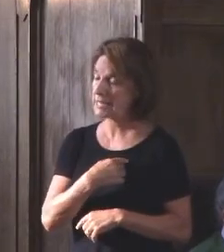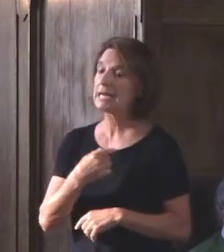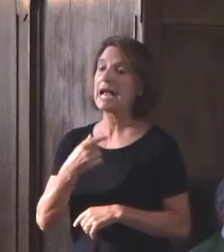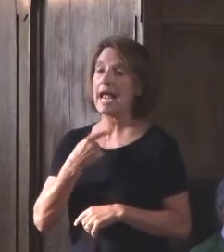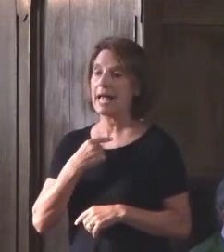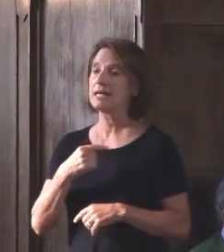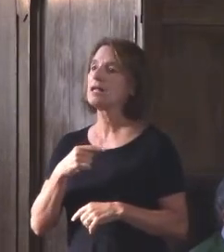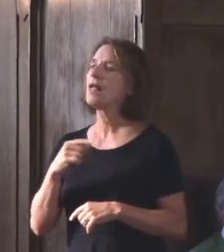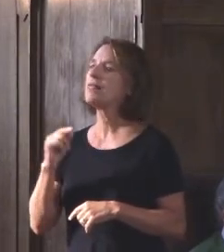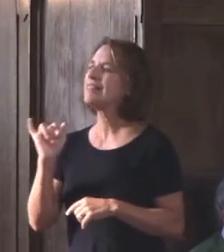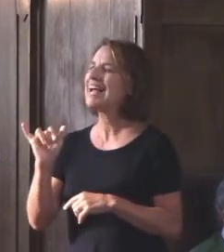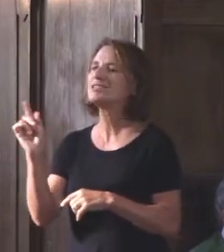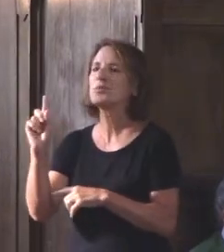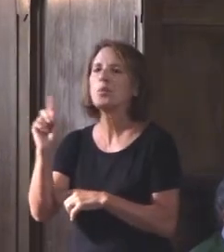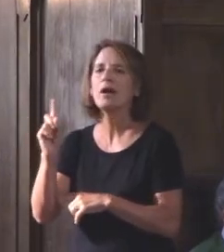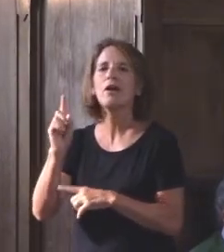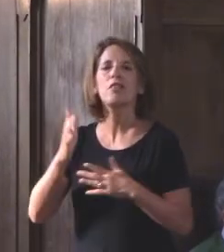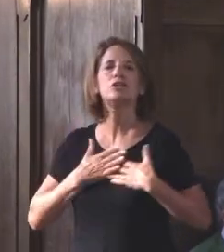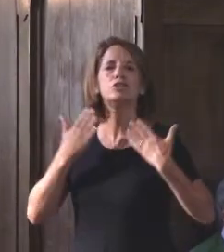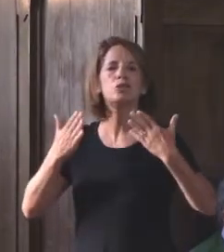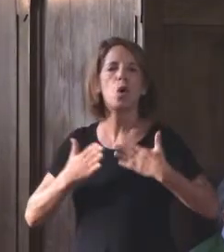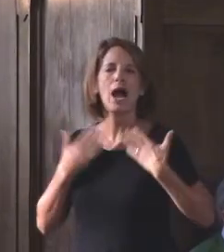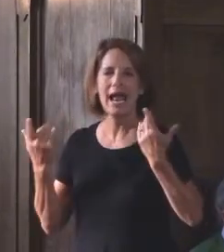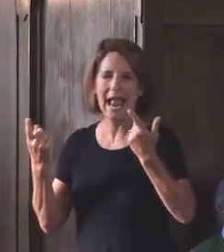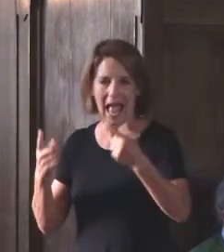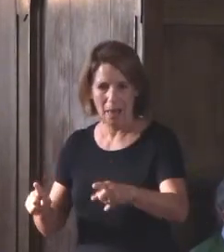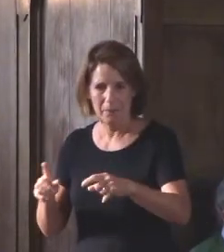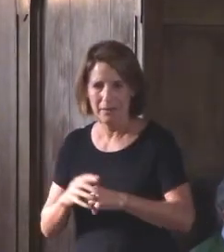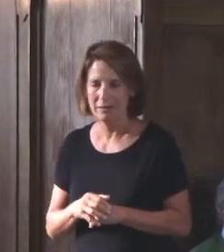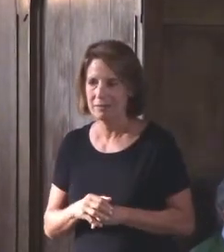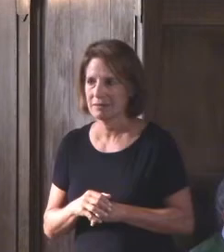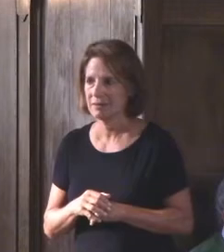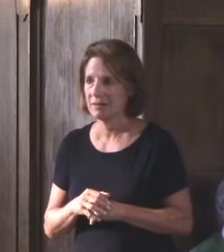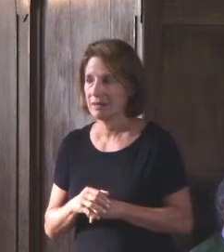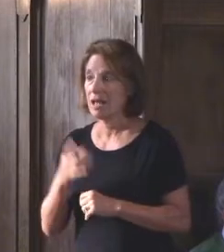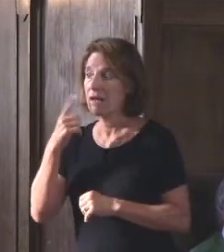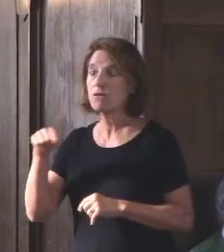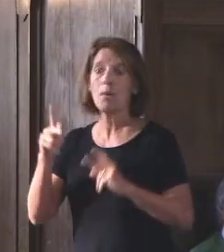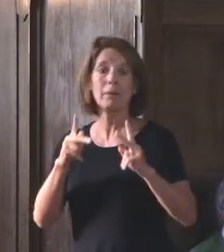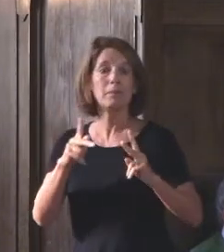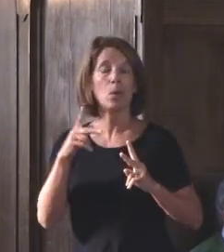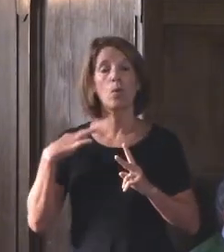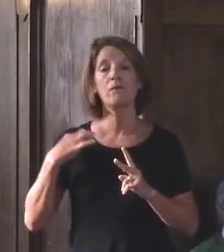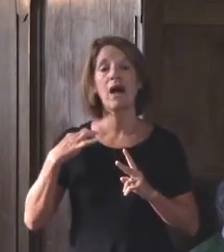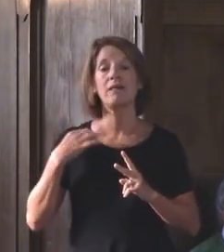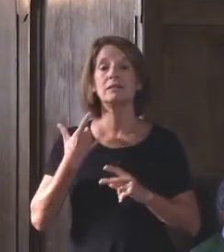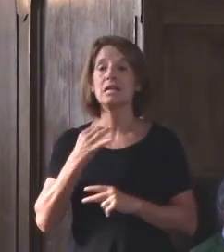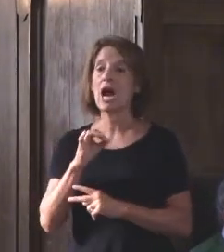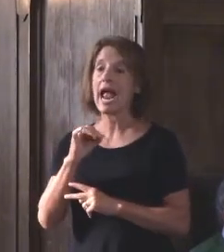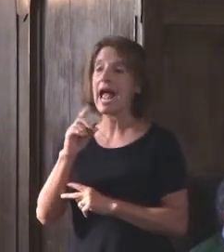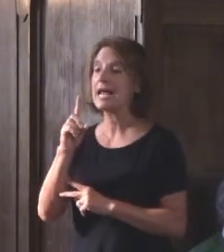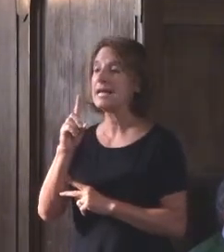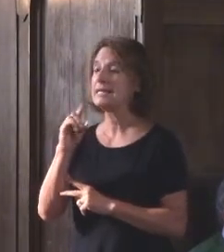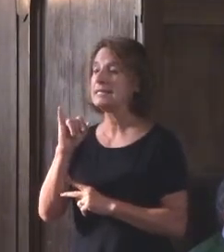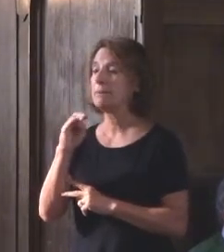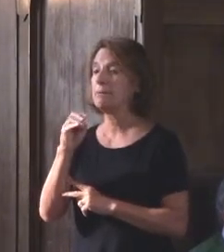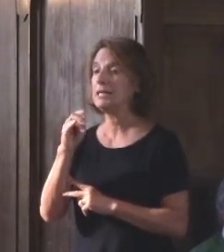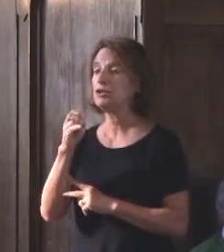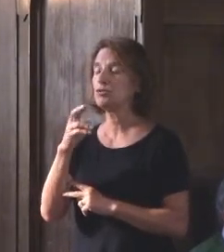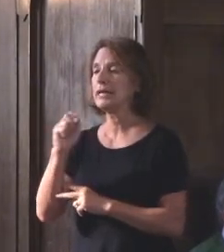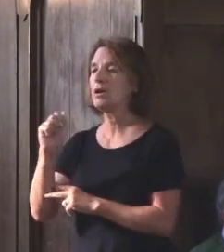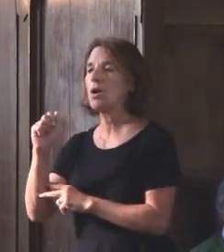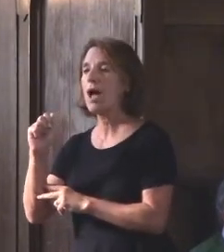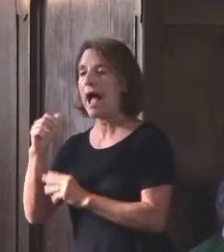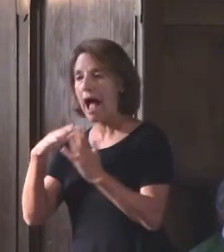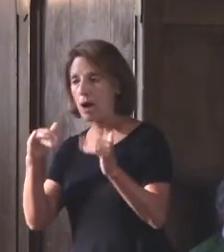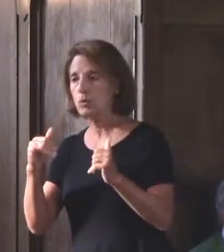the joy happens. For those of you who volunteer at Dimitri House or Isaiah House, why do you do that? For